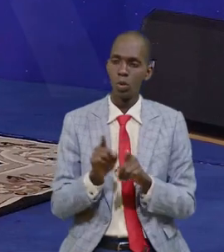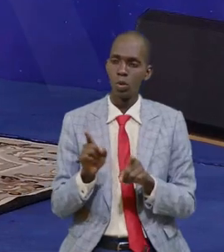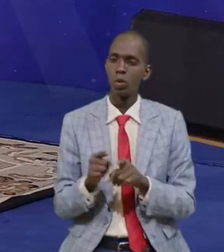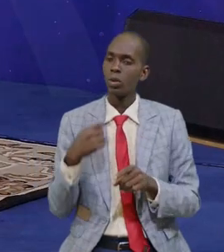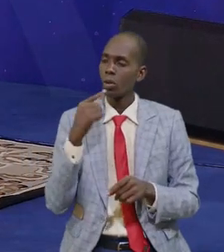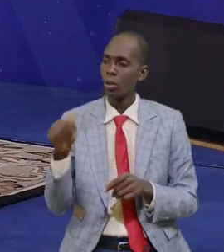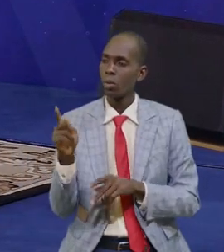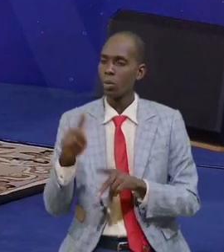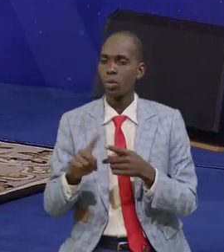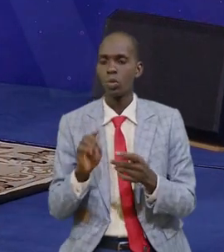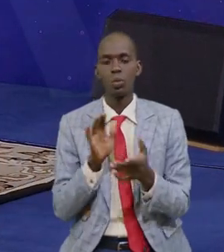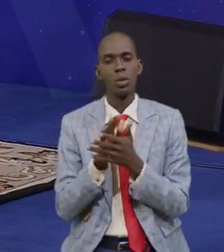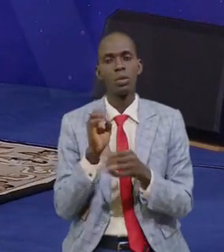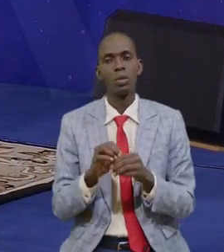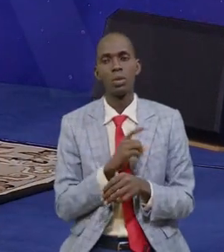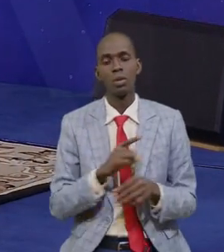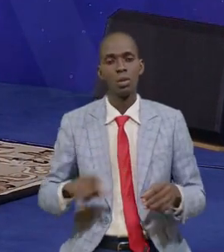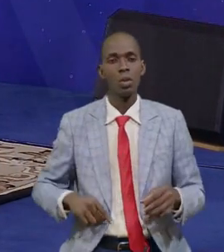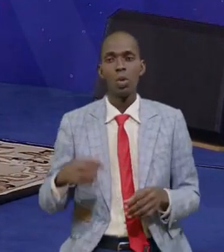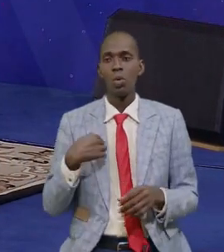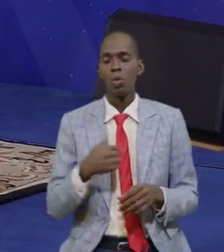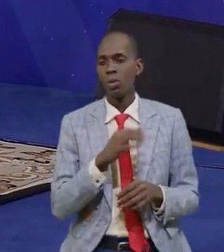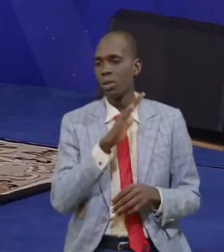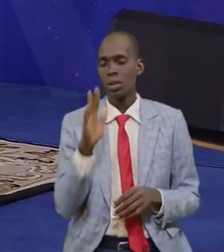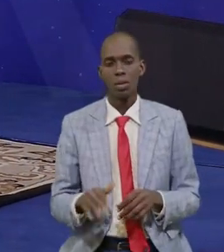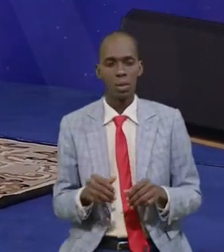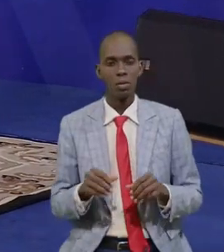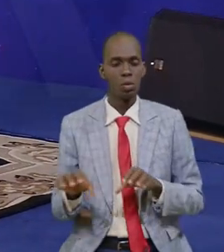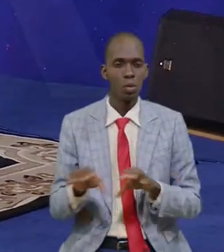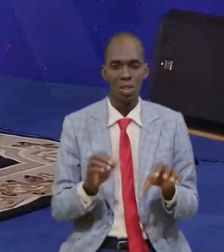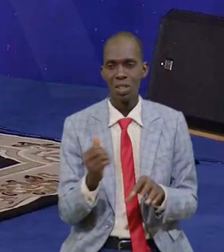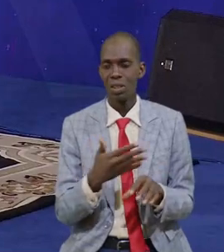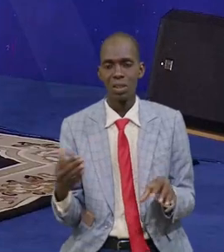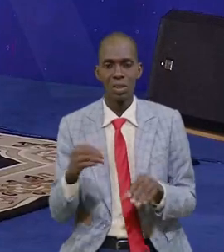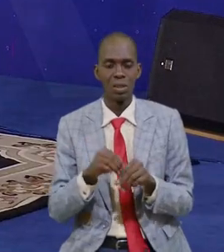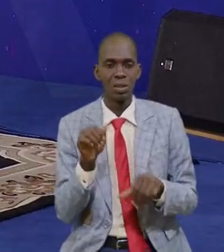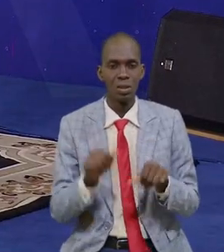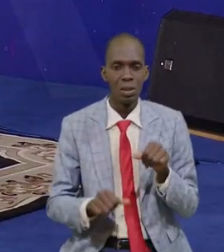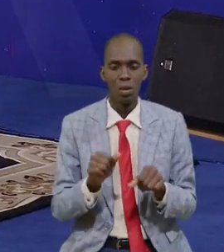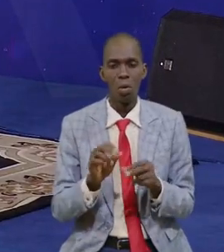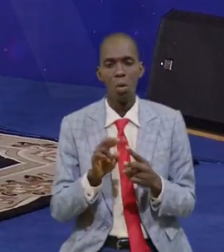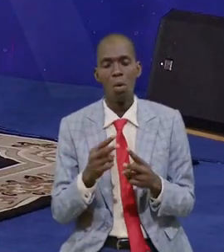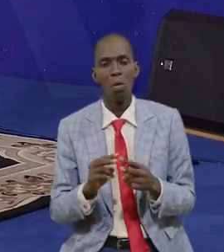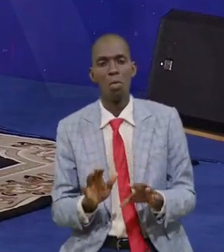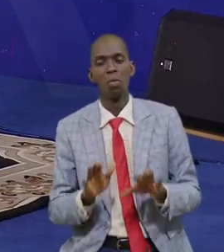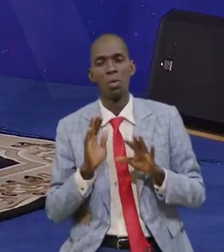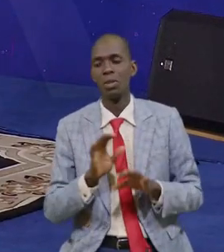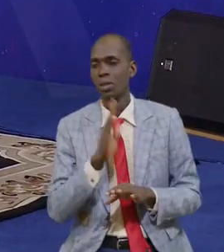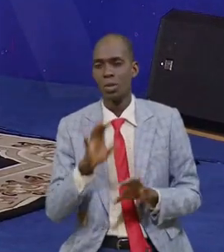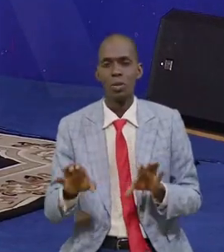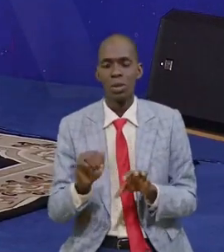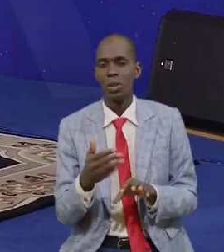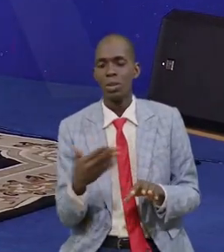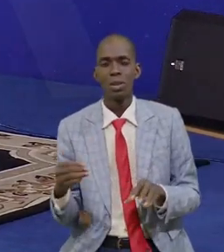we're doing that every day. We never operate in unbelief, we never operate in fear, we never operate in faithfulness,